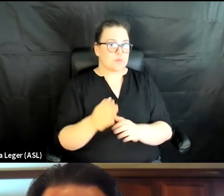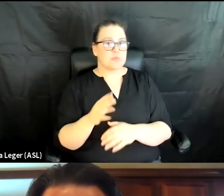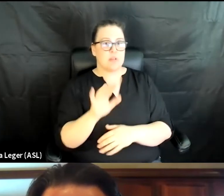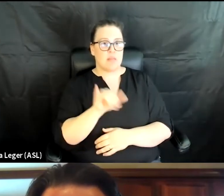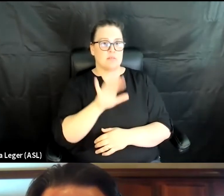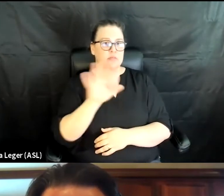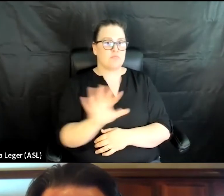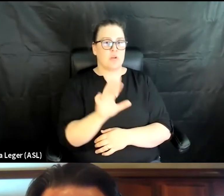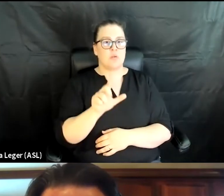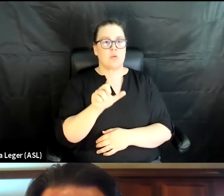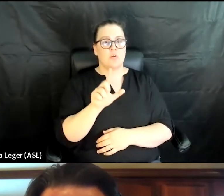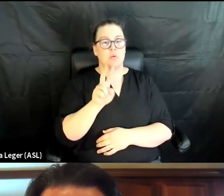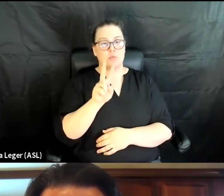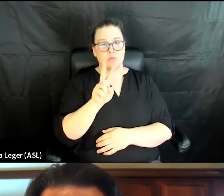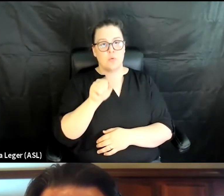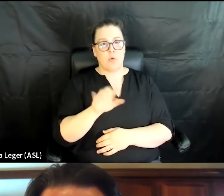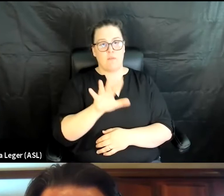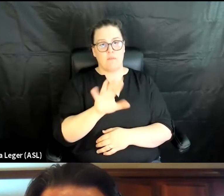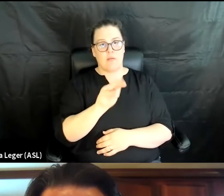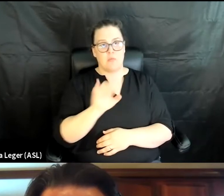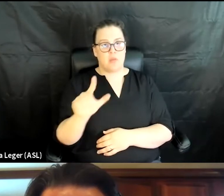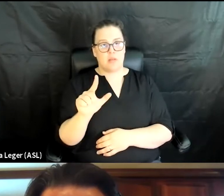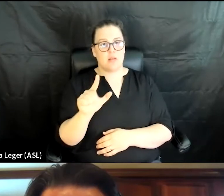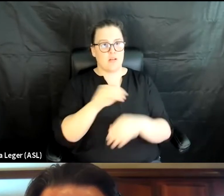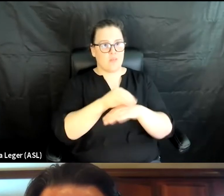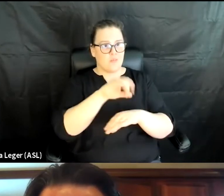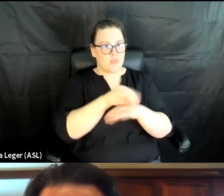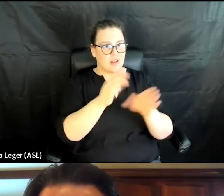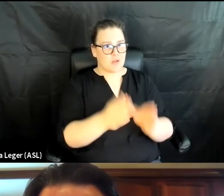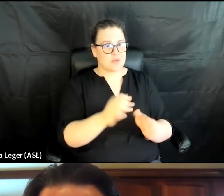million counselors in the workforce, but we're still short